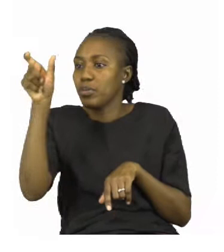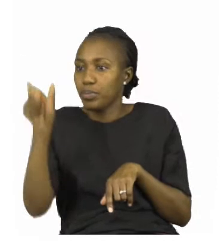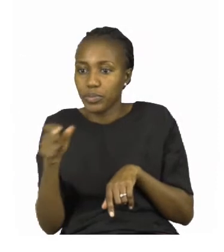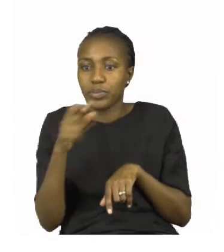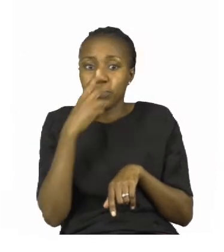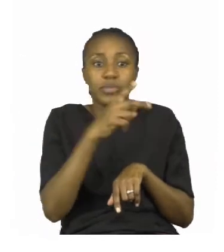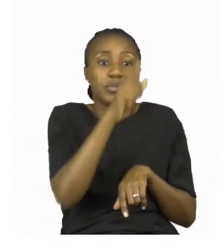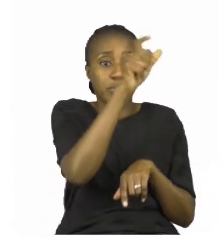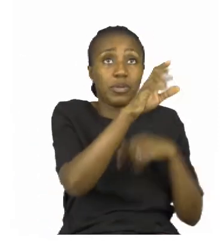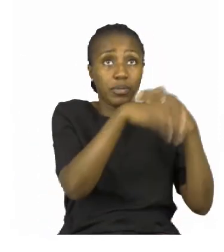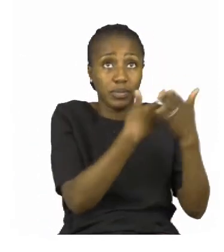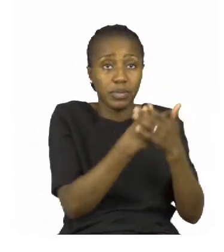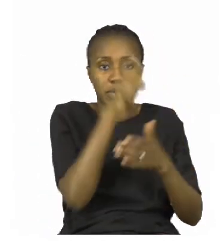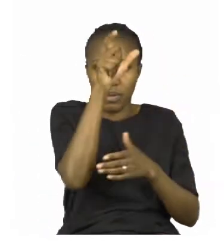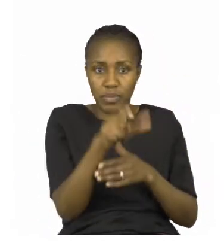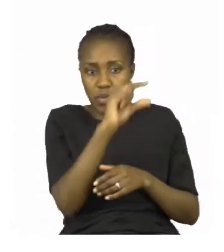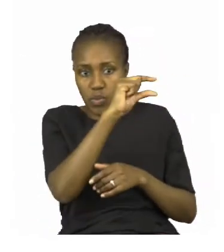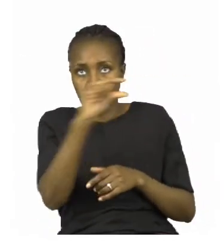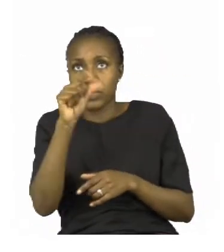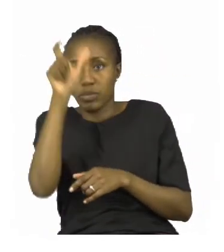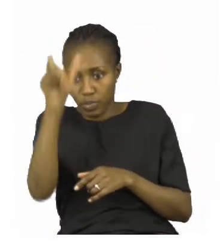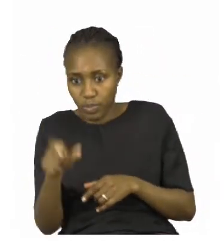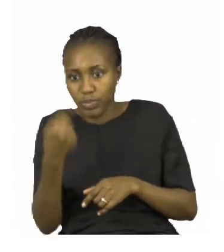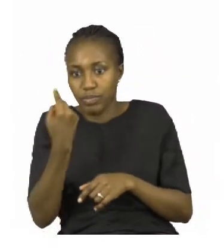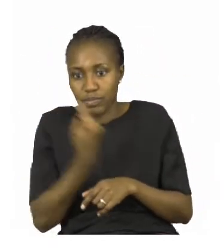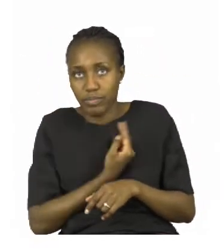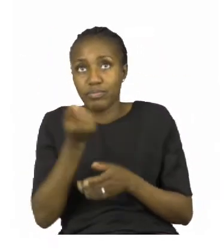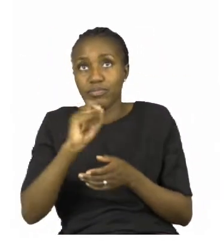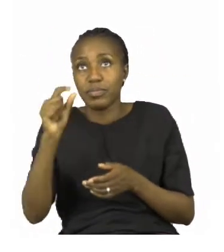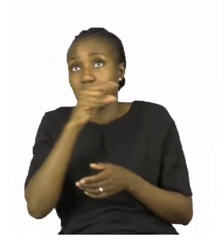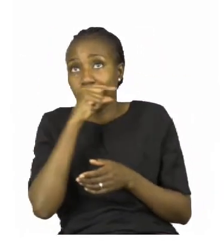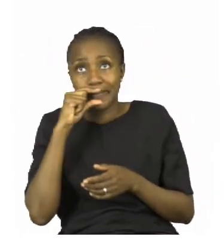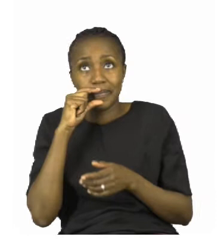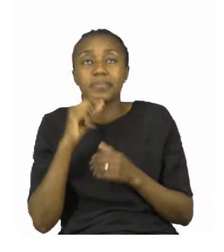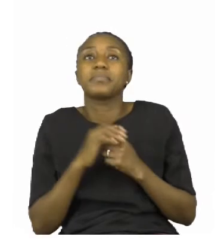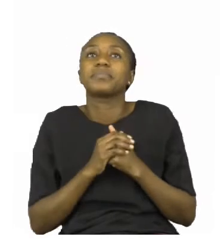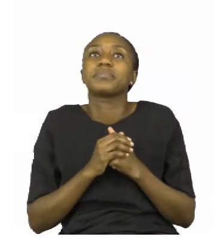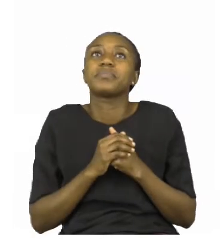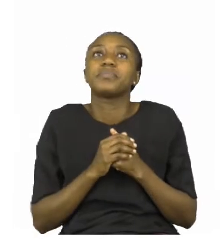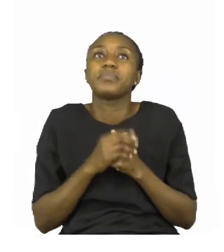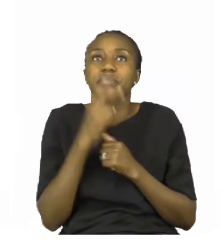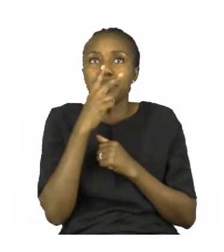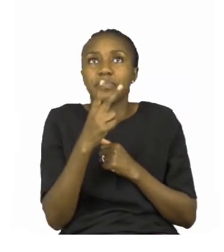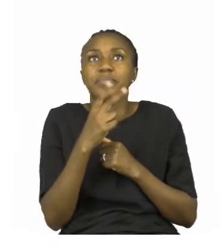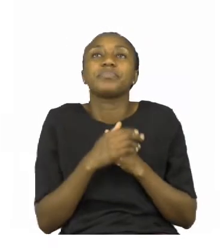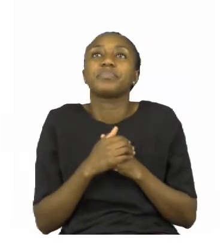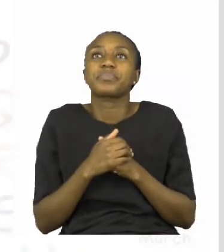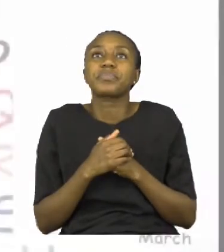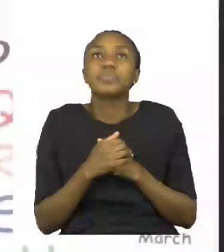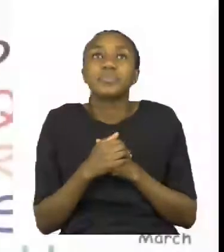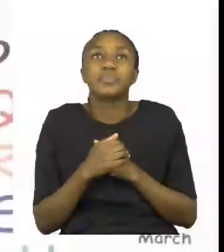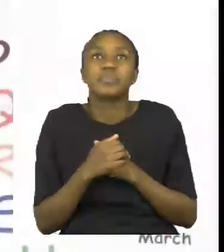can do the second one because the first one has been done for us. Let's take a look at the board.